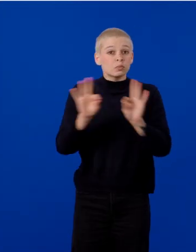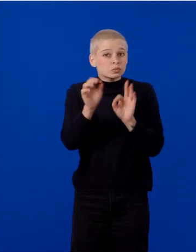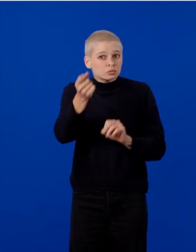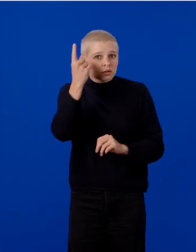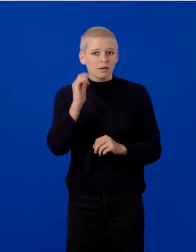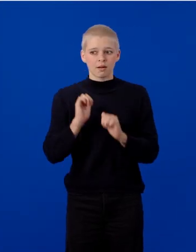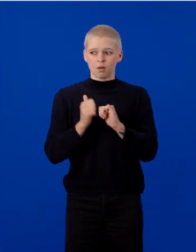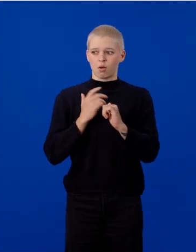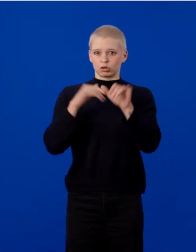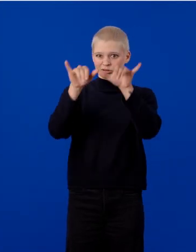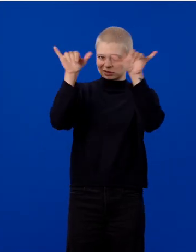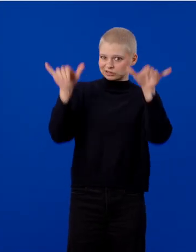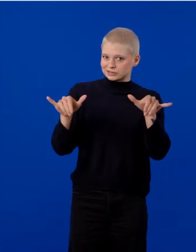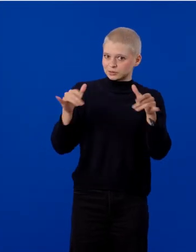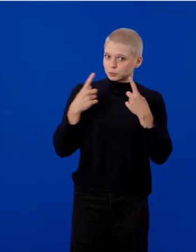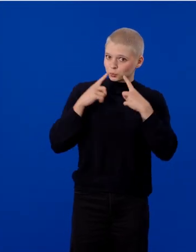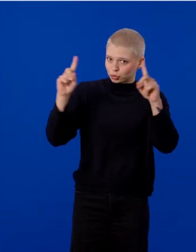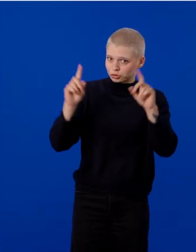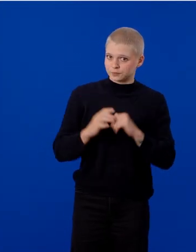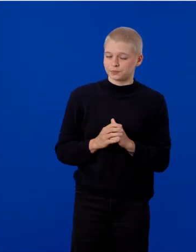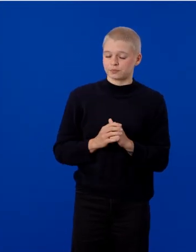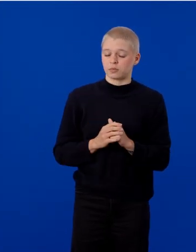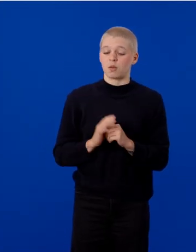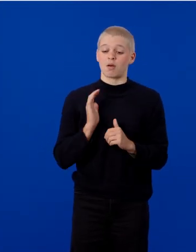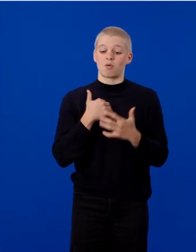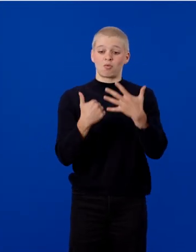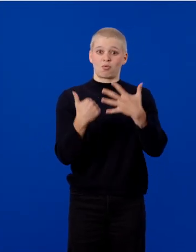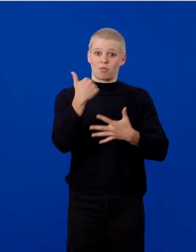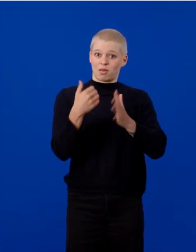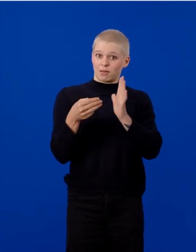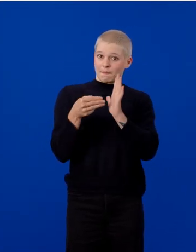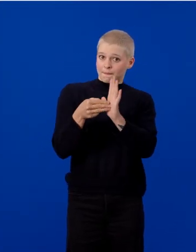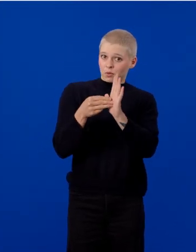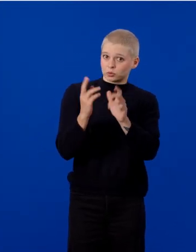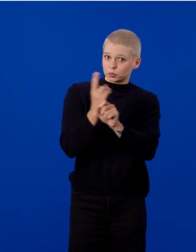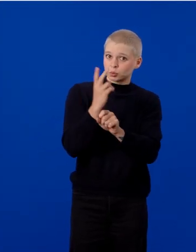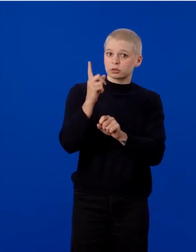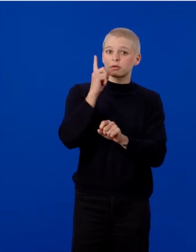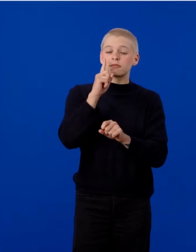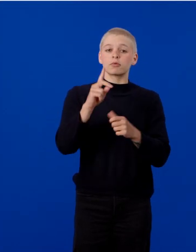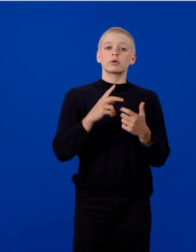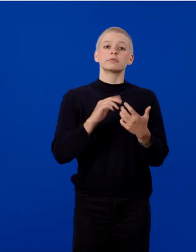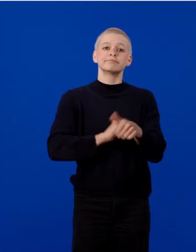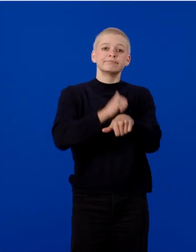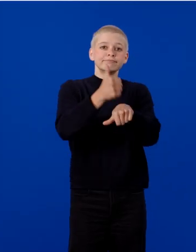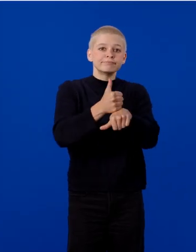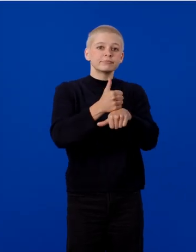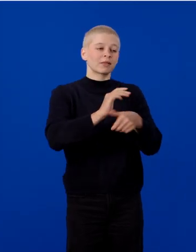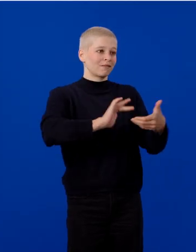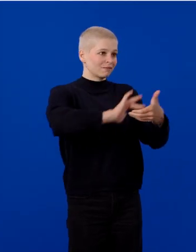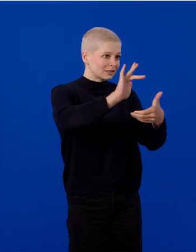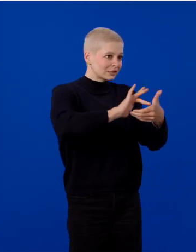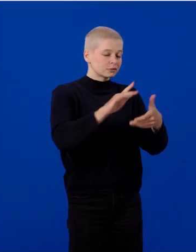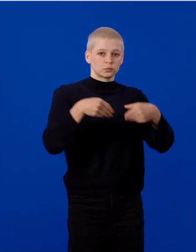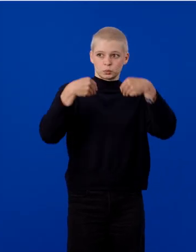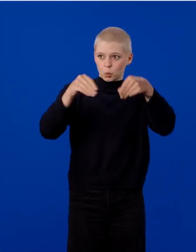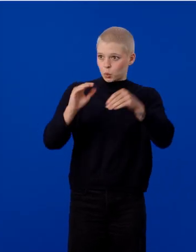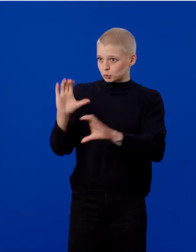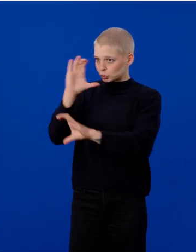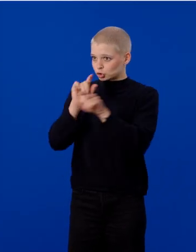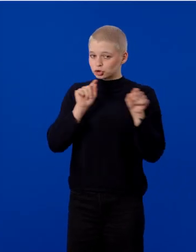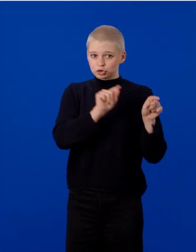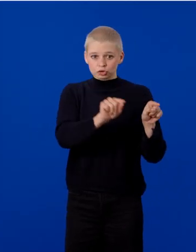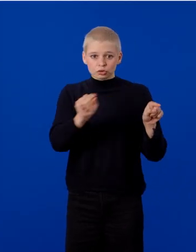systems work. The ranking models we use to program the feed, store, and search surfaces